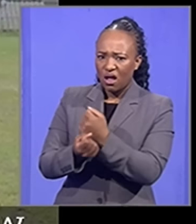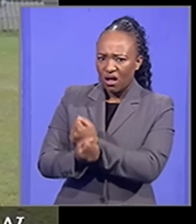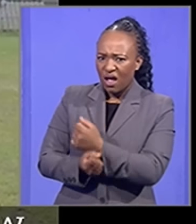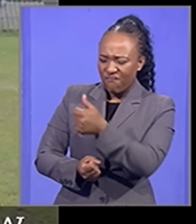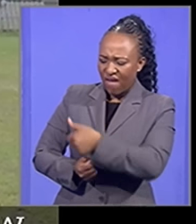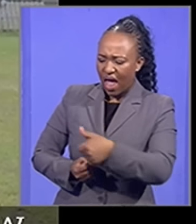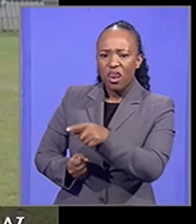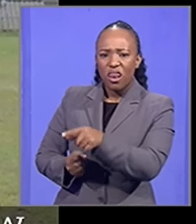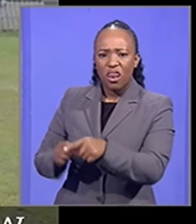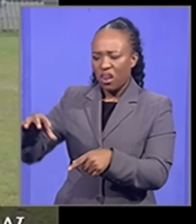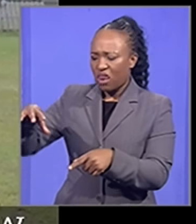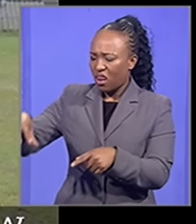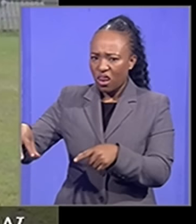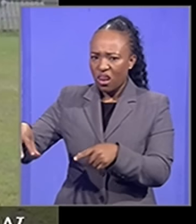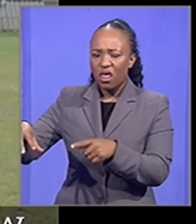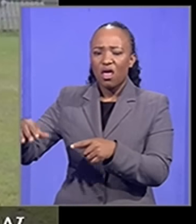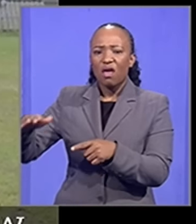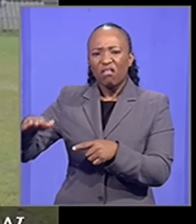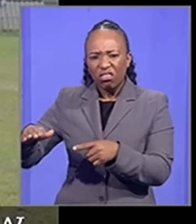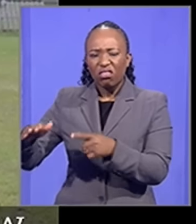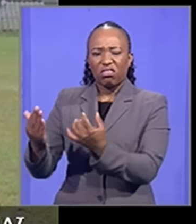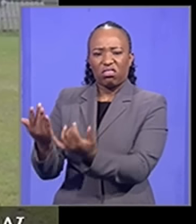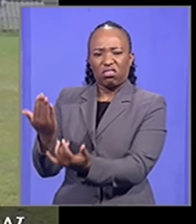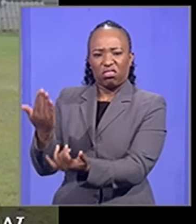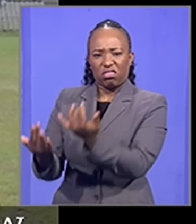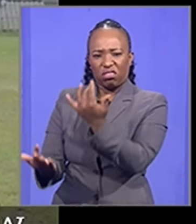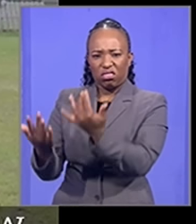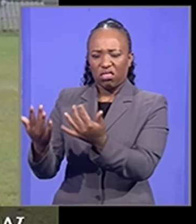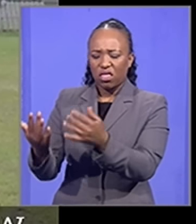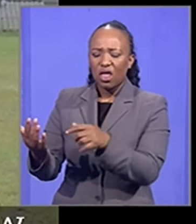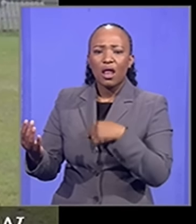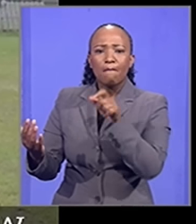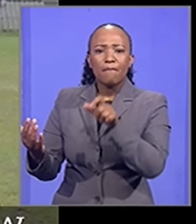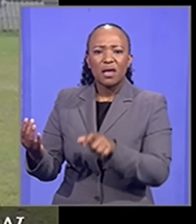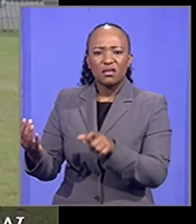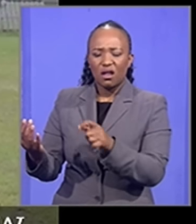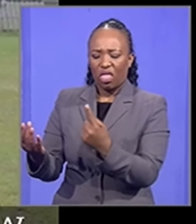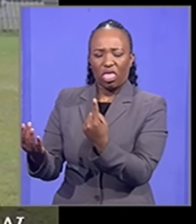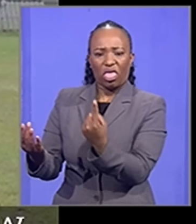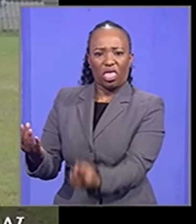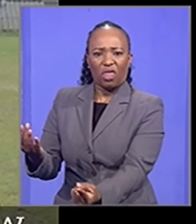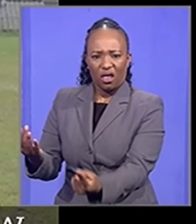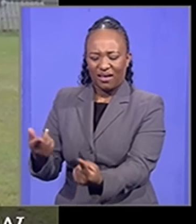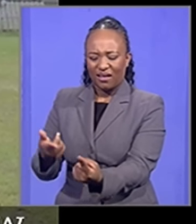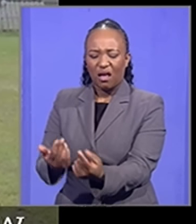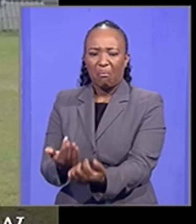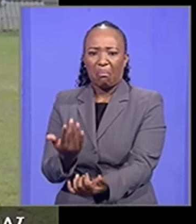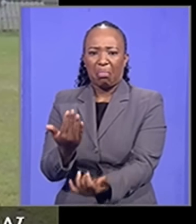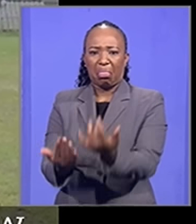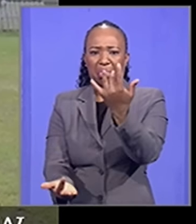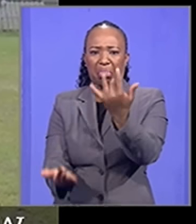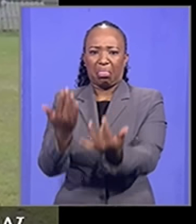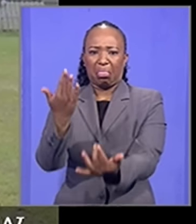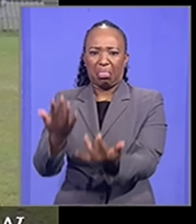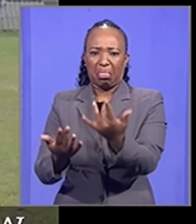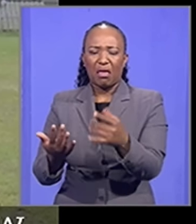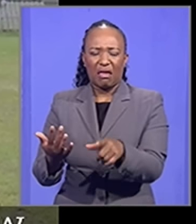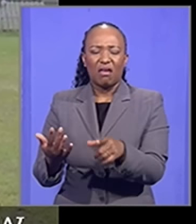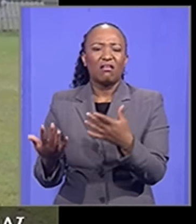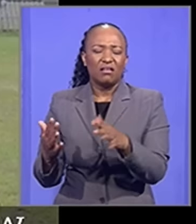burnt out. And whilst they were observing, they also noticed the body, which was also burned, lying in this open field.